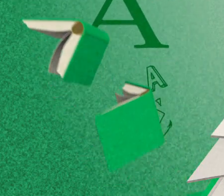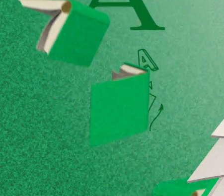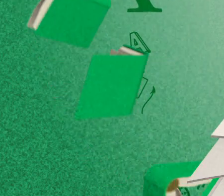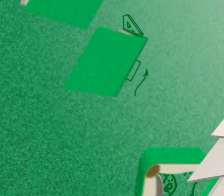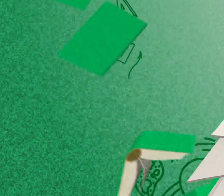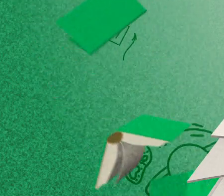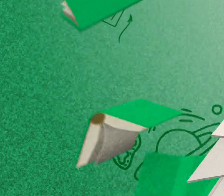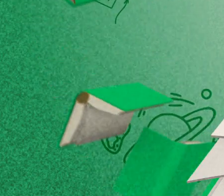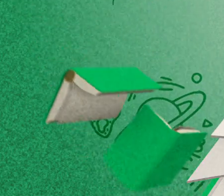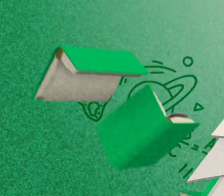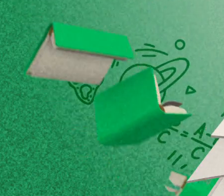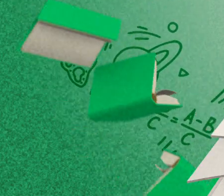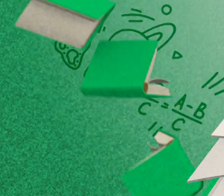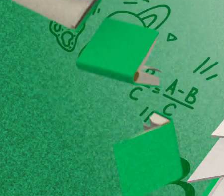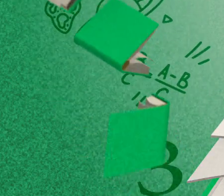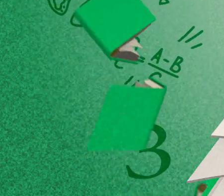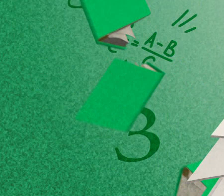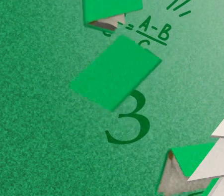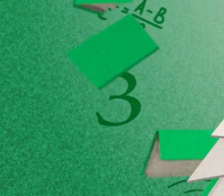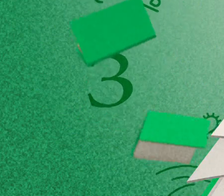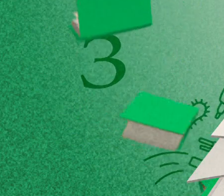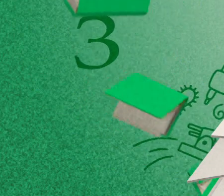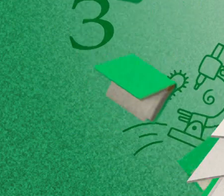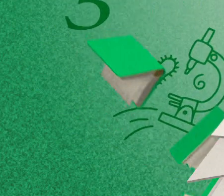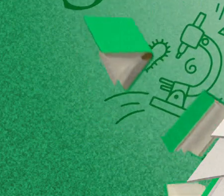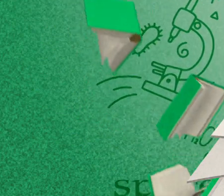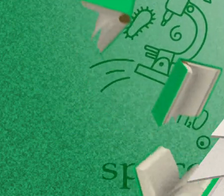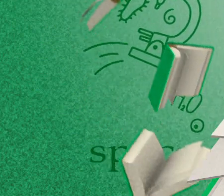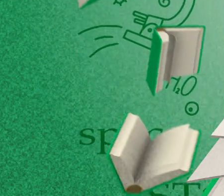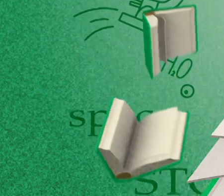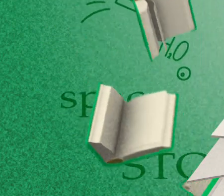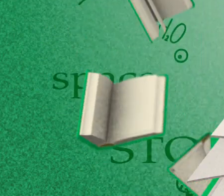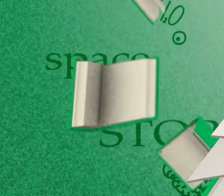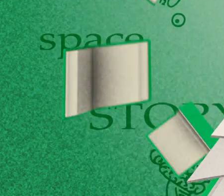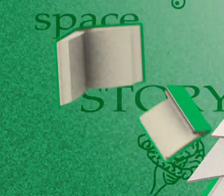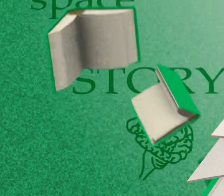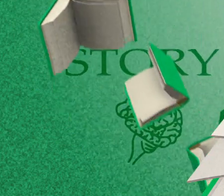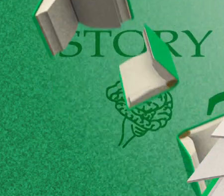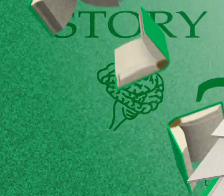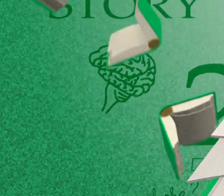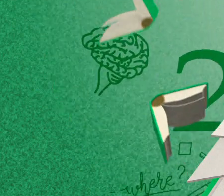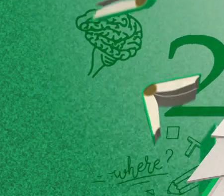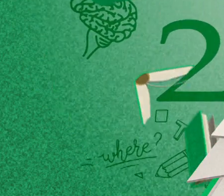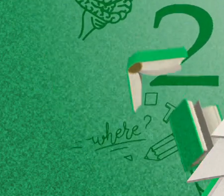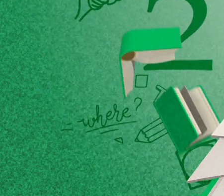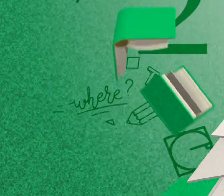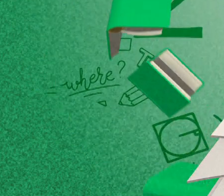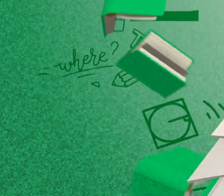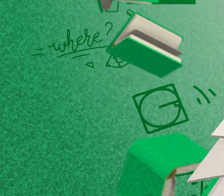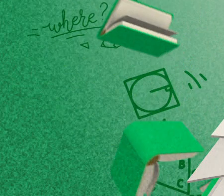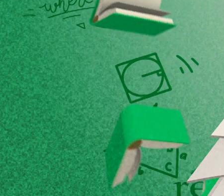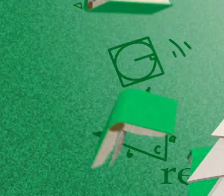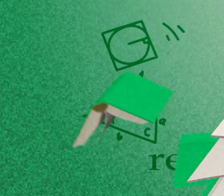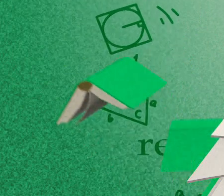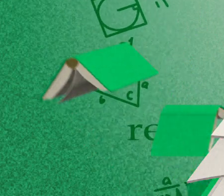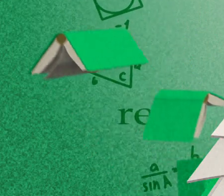Desire. In Yugamir language, that means hello, how are you? My name is Josiah, and I'm in